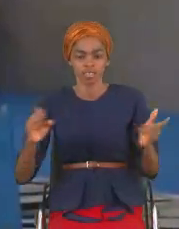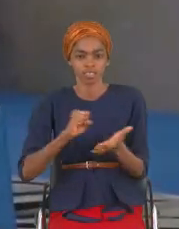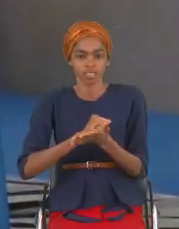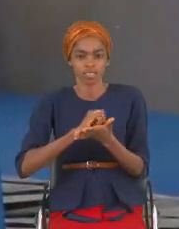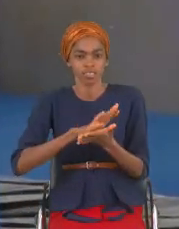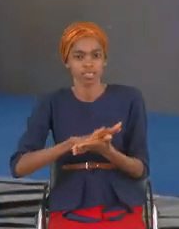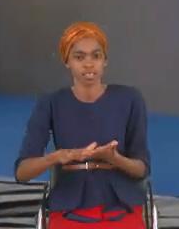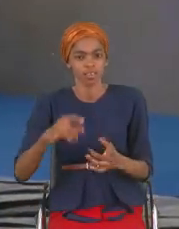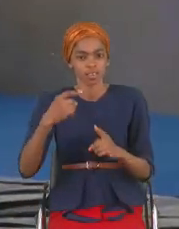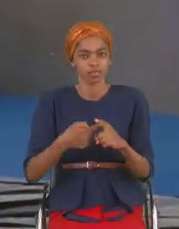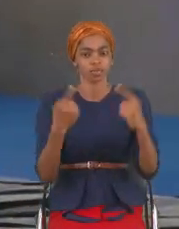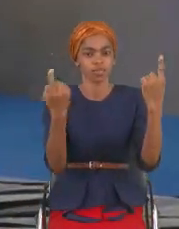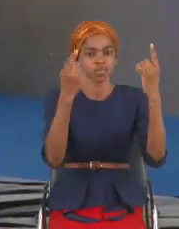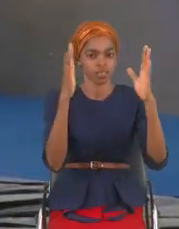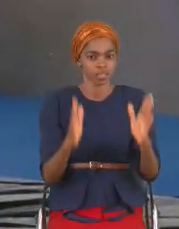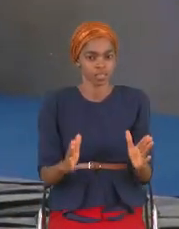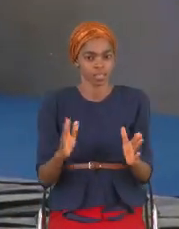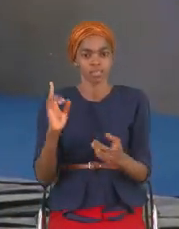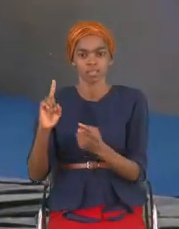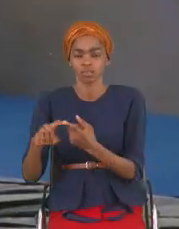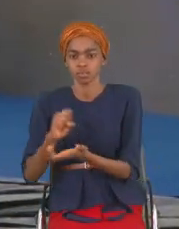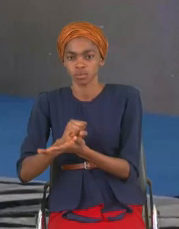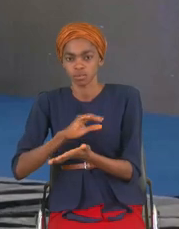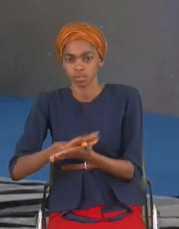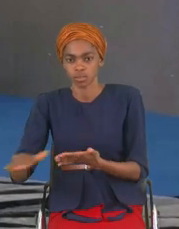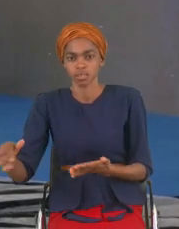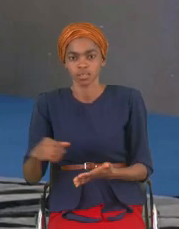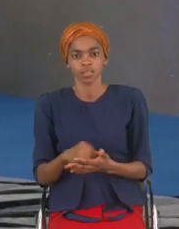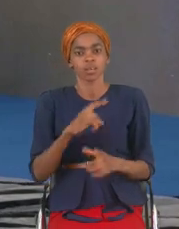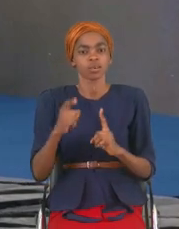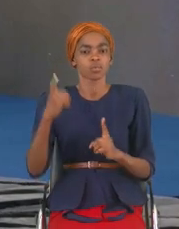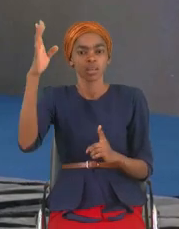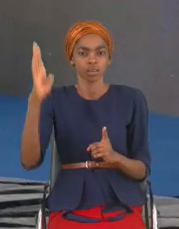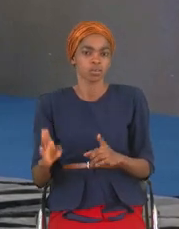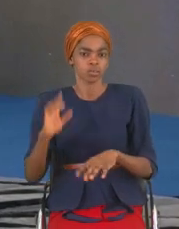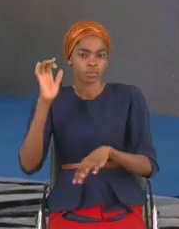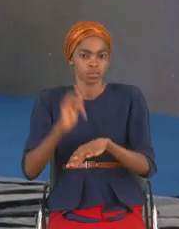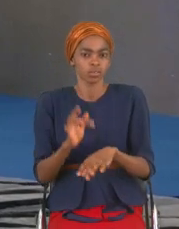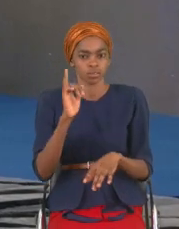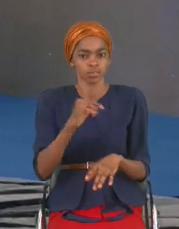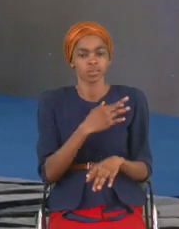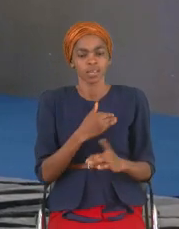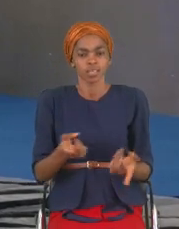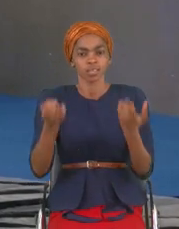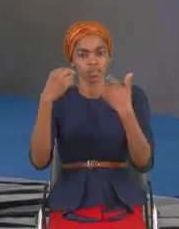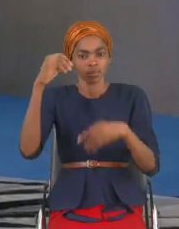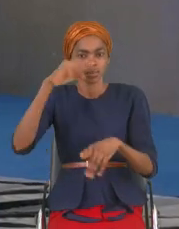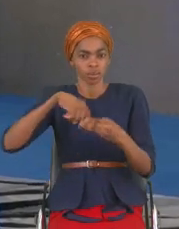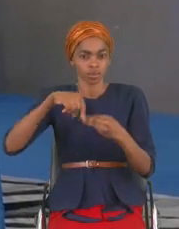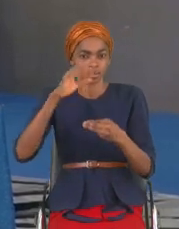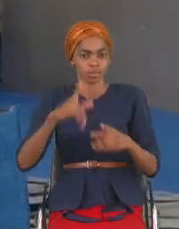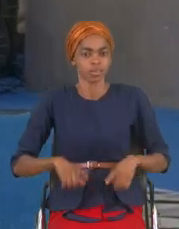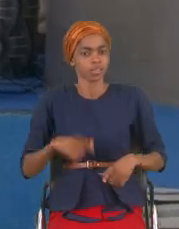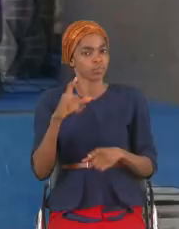From sinner to saint. When he touches you, when he turns around your life, you will